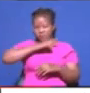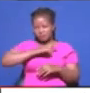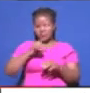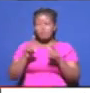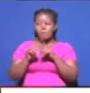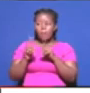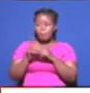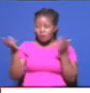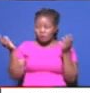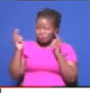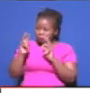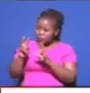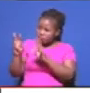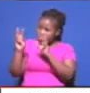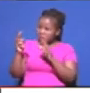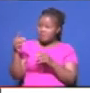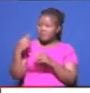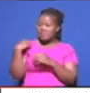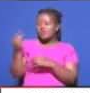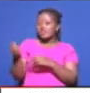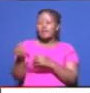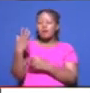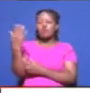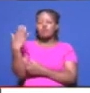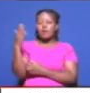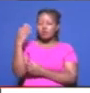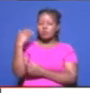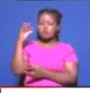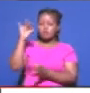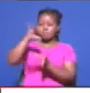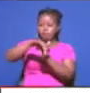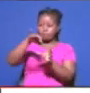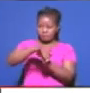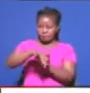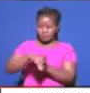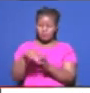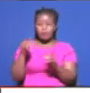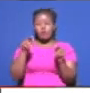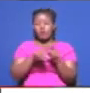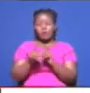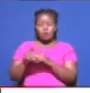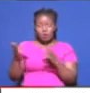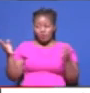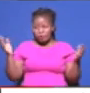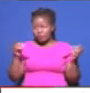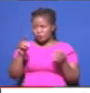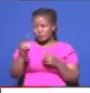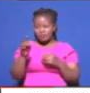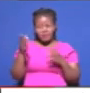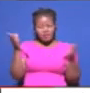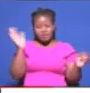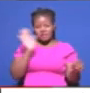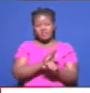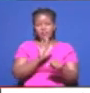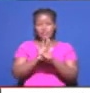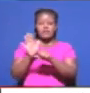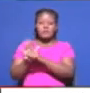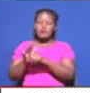by the number of ballot papers in the ballot boxes. And of course, they're saying that they are confident enough that most of them will actually be